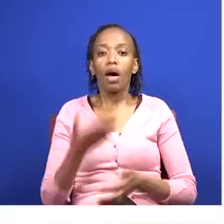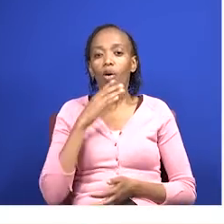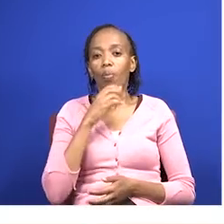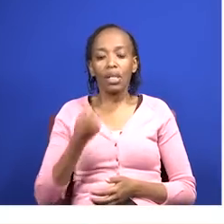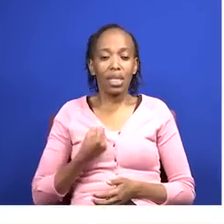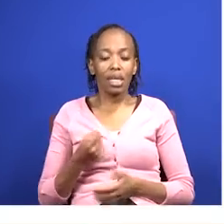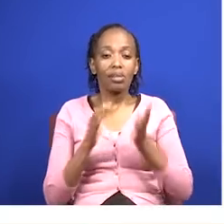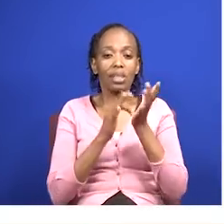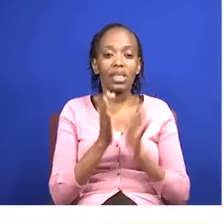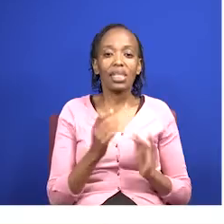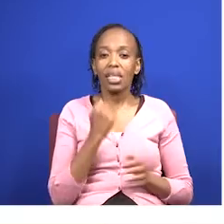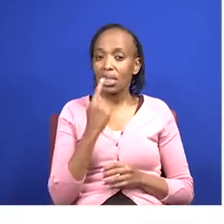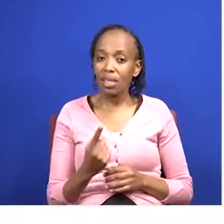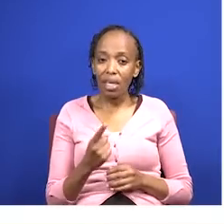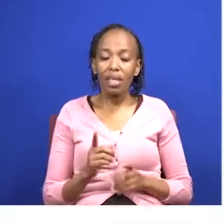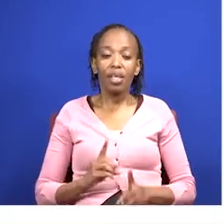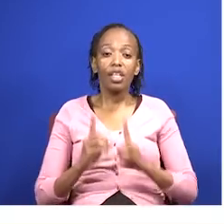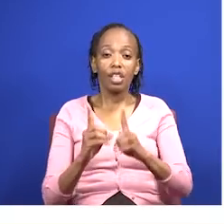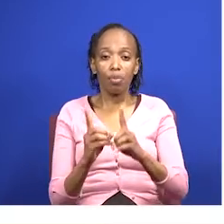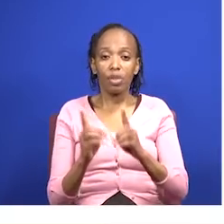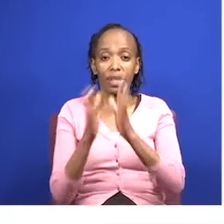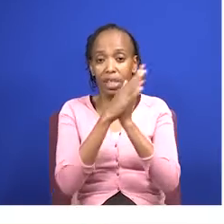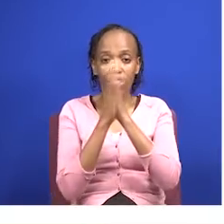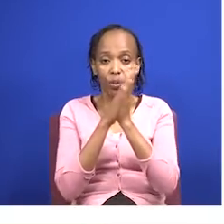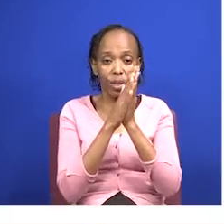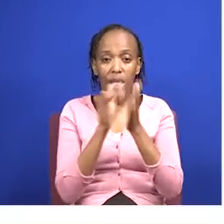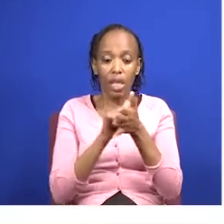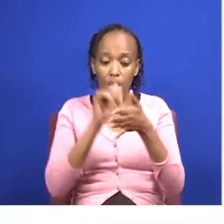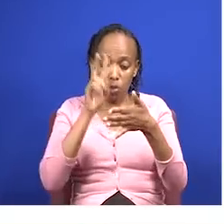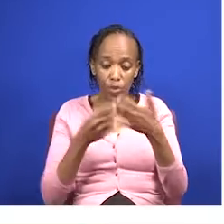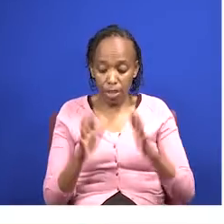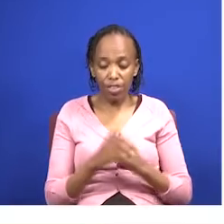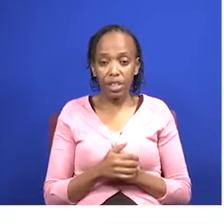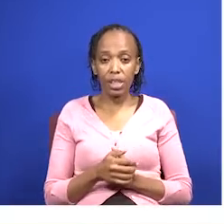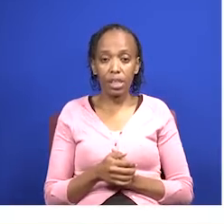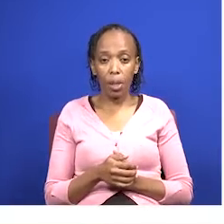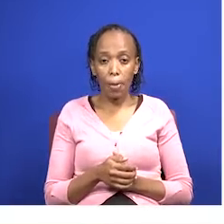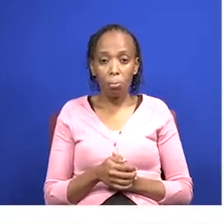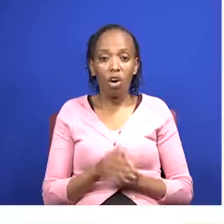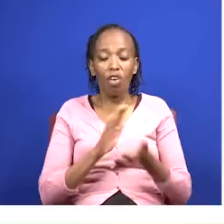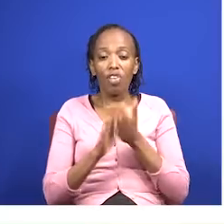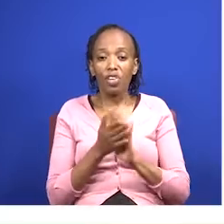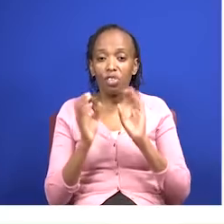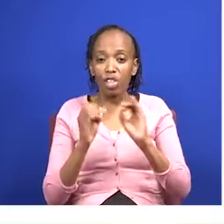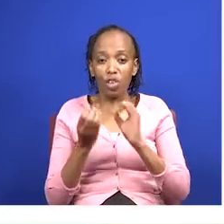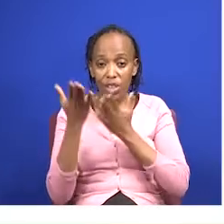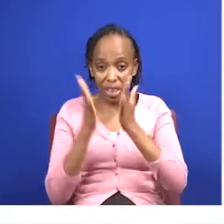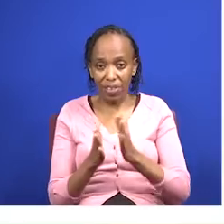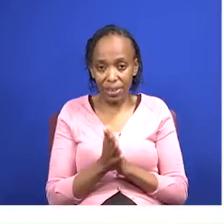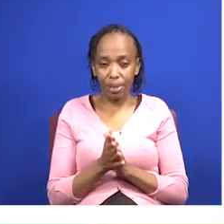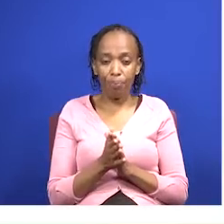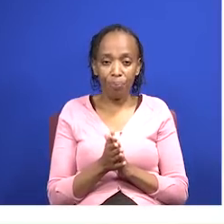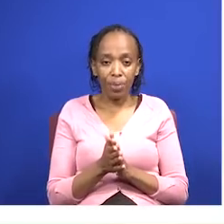Now, boys and girls, Jesus told the disciples this parable that we've read of the unforgiving